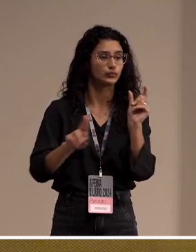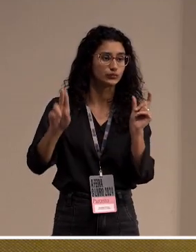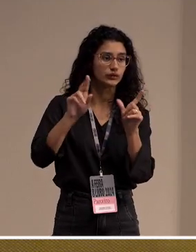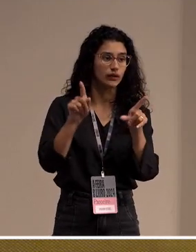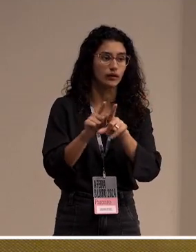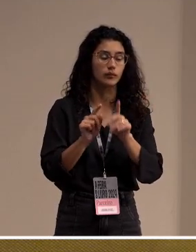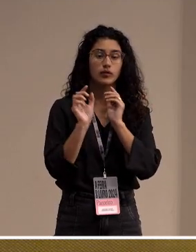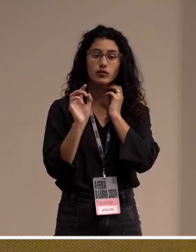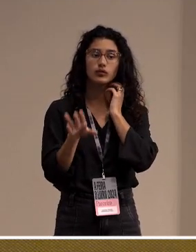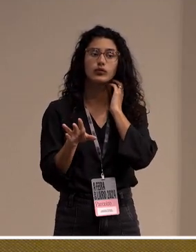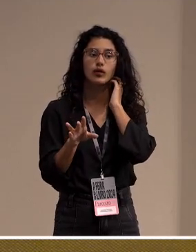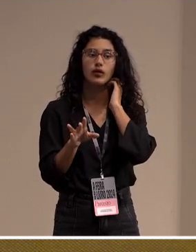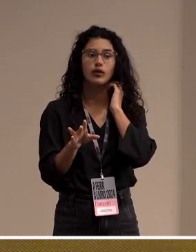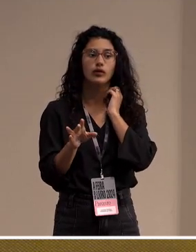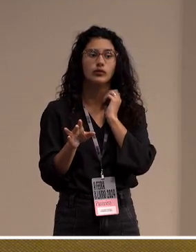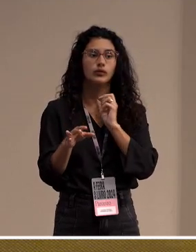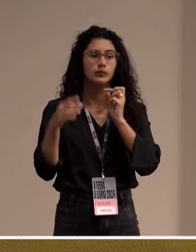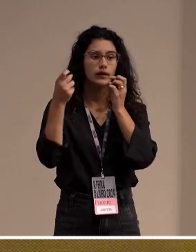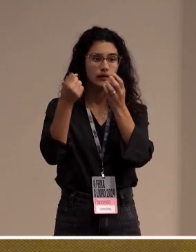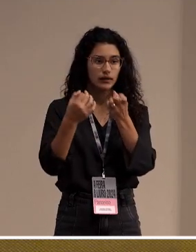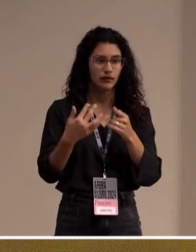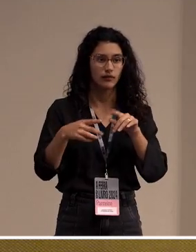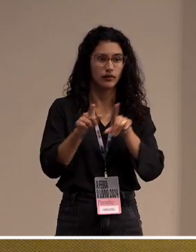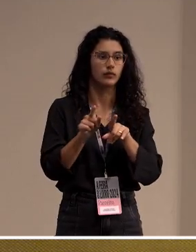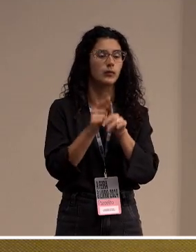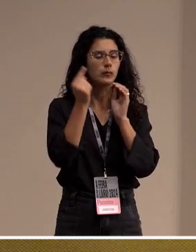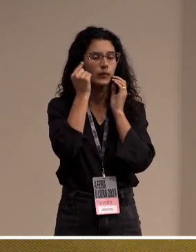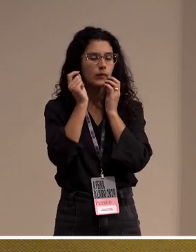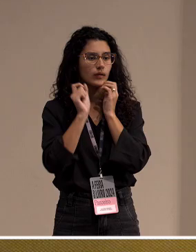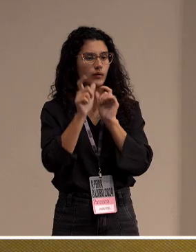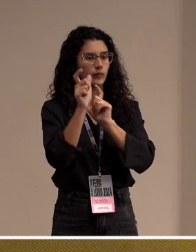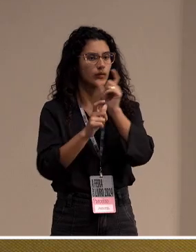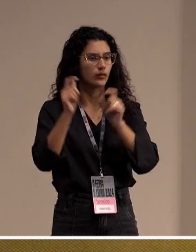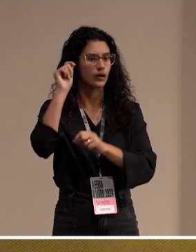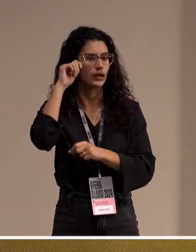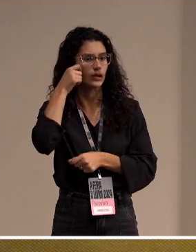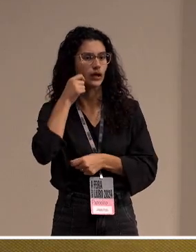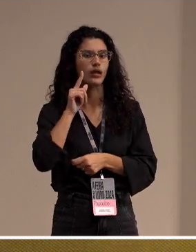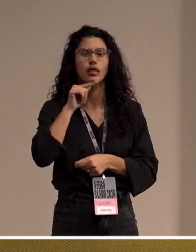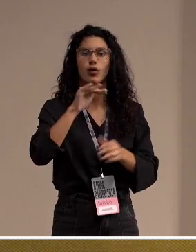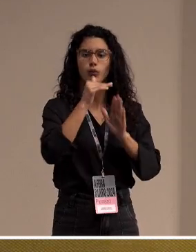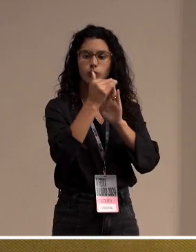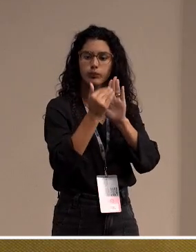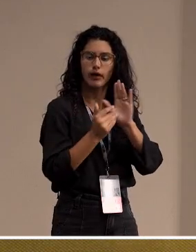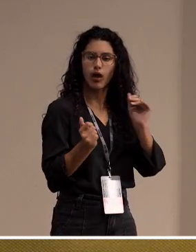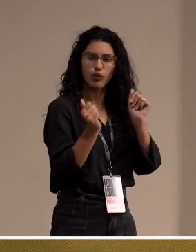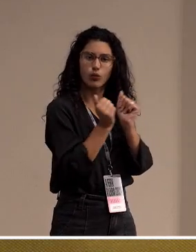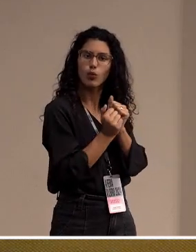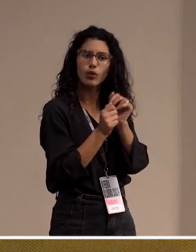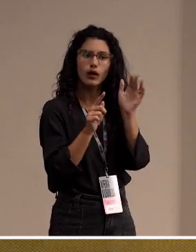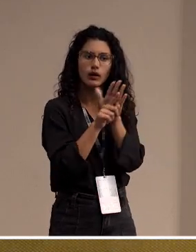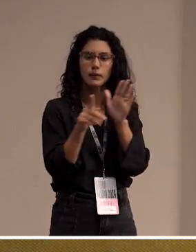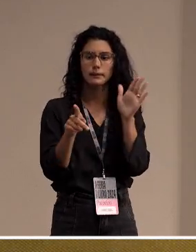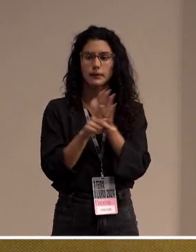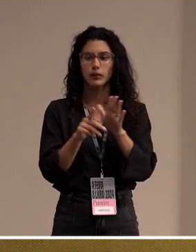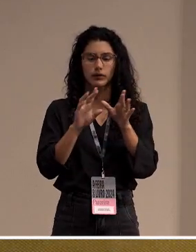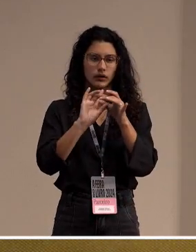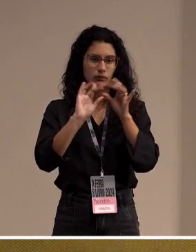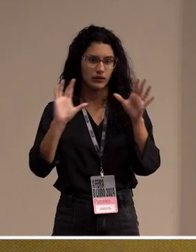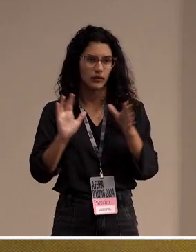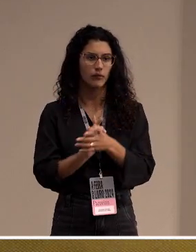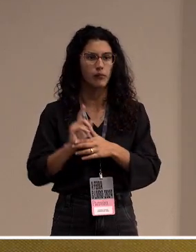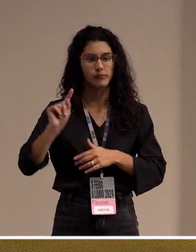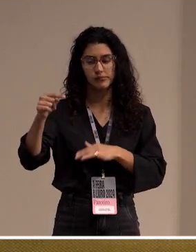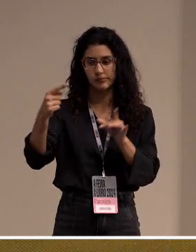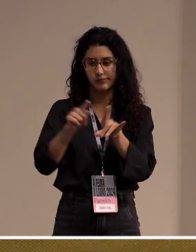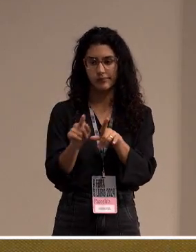easily describe the notion that black people were unfit for freedom. After the Civil War, when